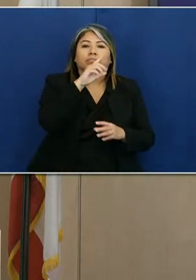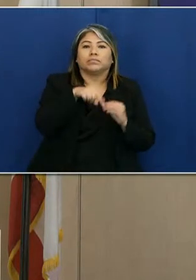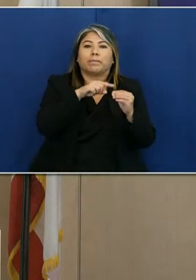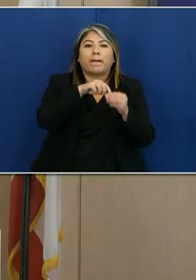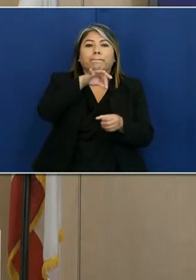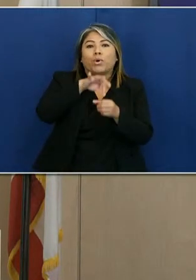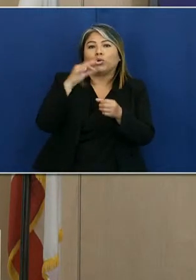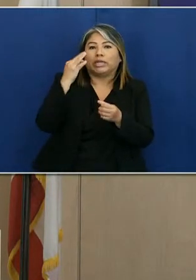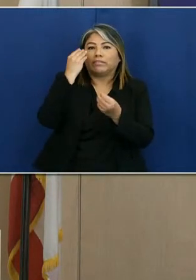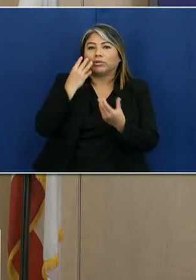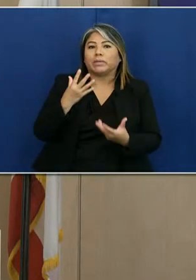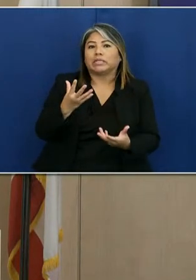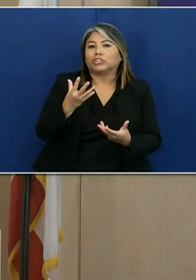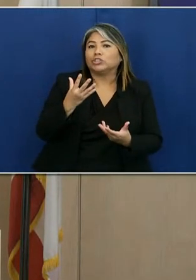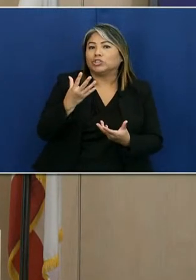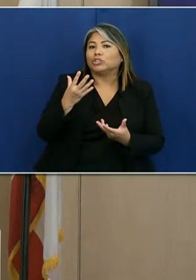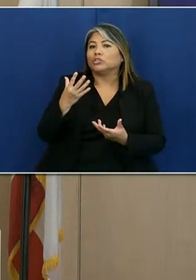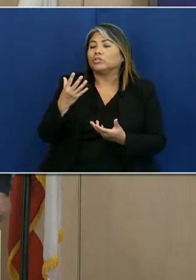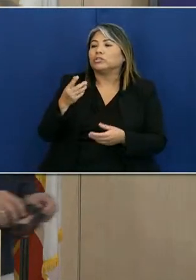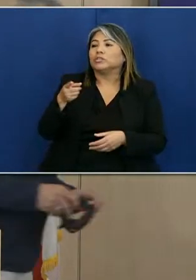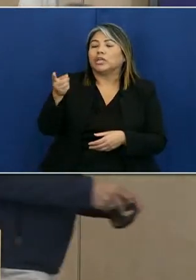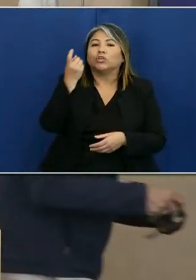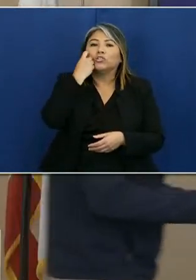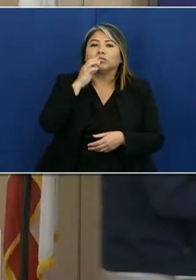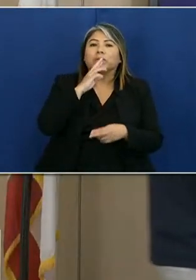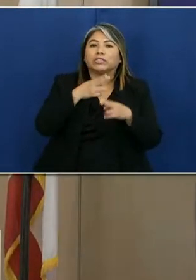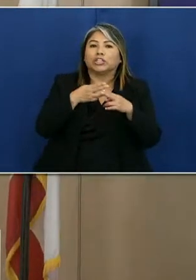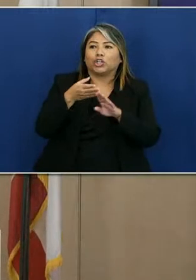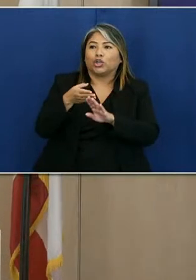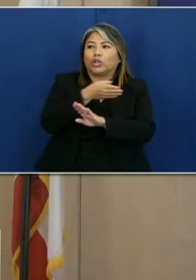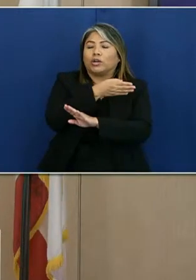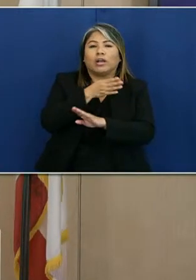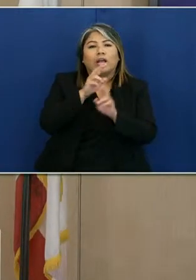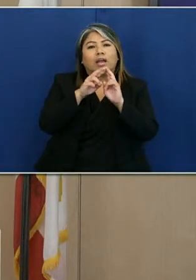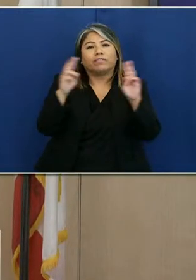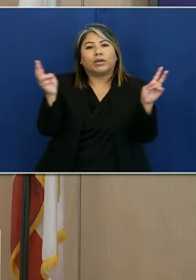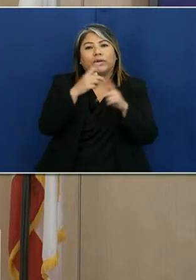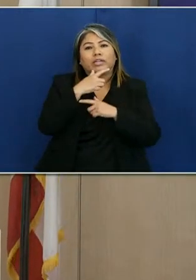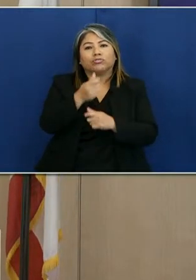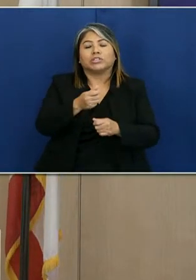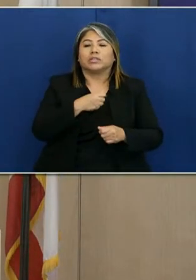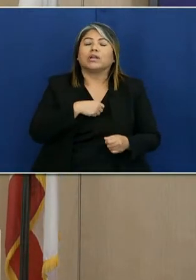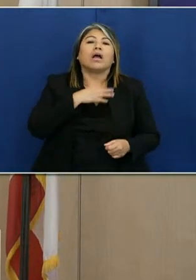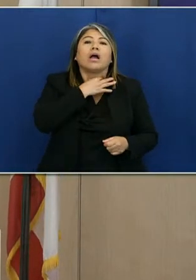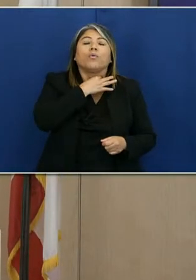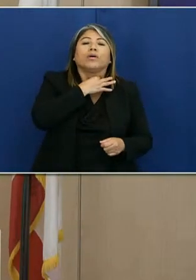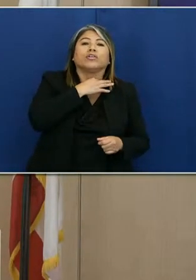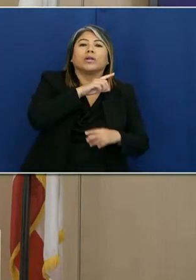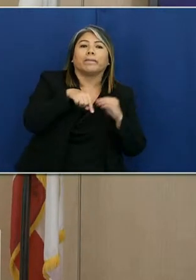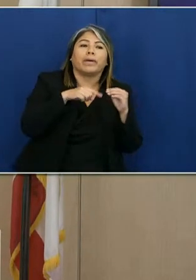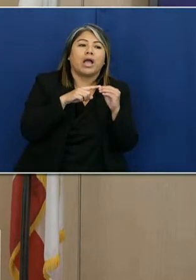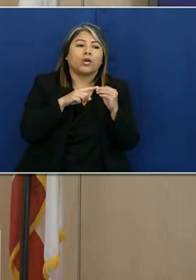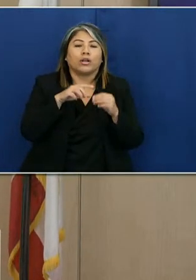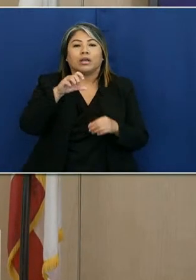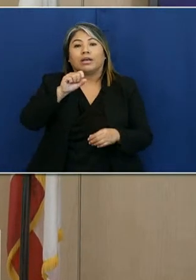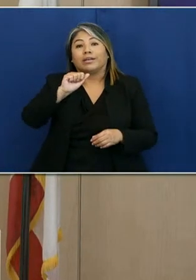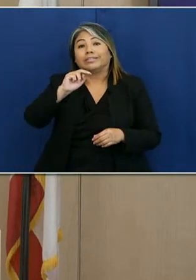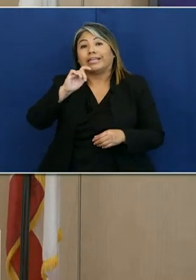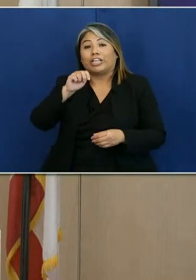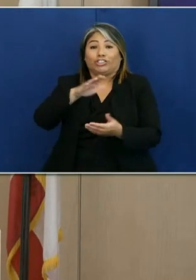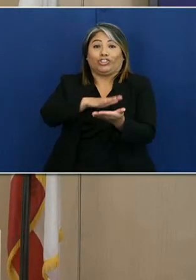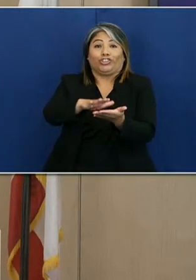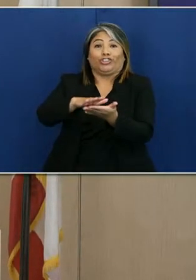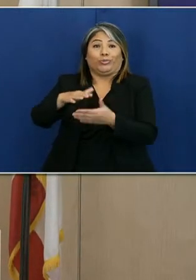polling information that was shared a little earlier. Very interesting. I wondered about the sanitation